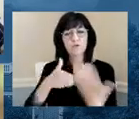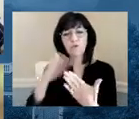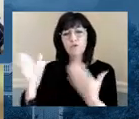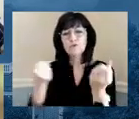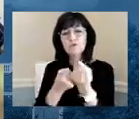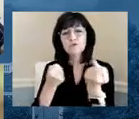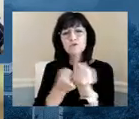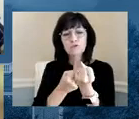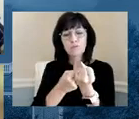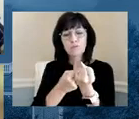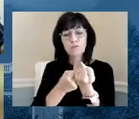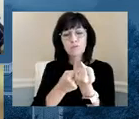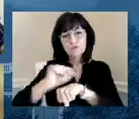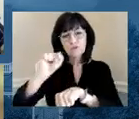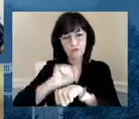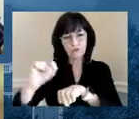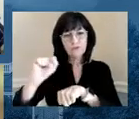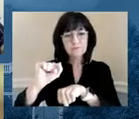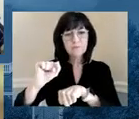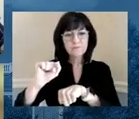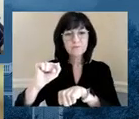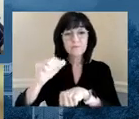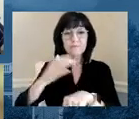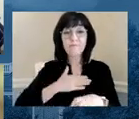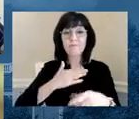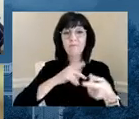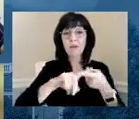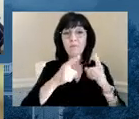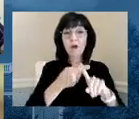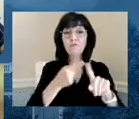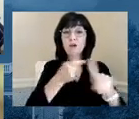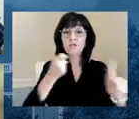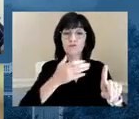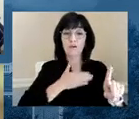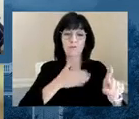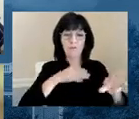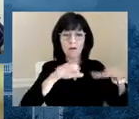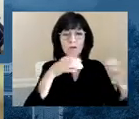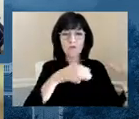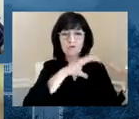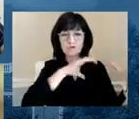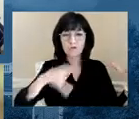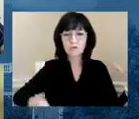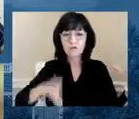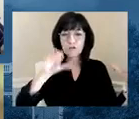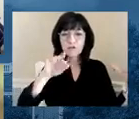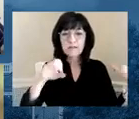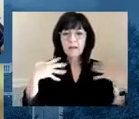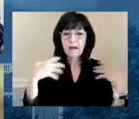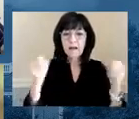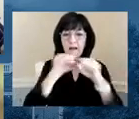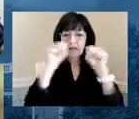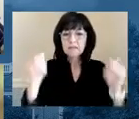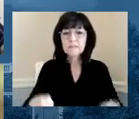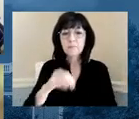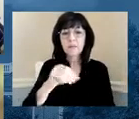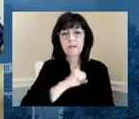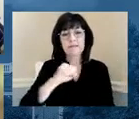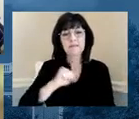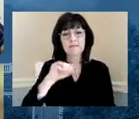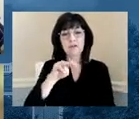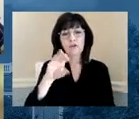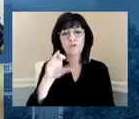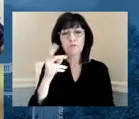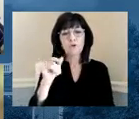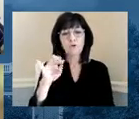effort. My friends from the industry, from Christiana and our health systems, and Senator McBride and all my colleagues in the